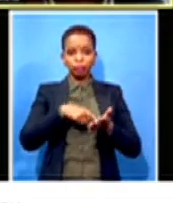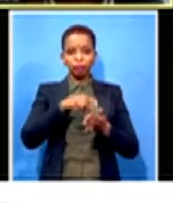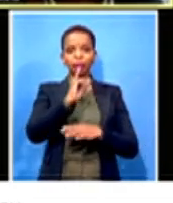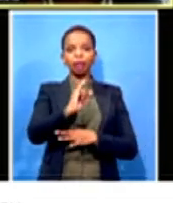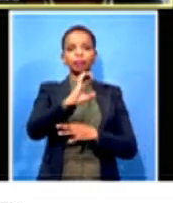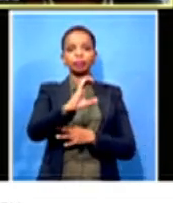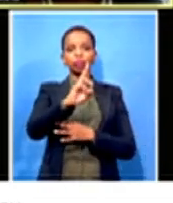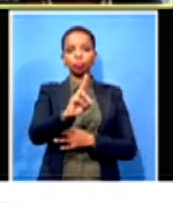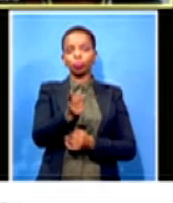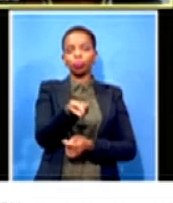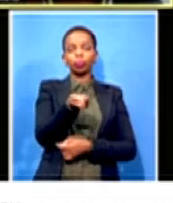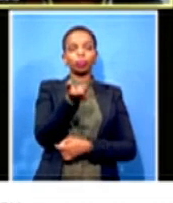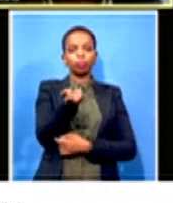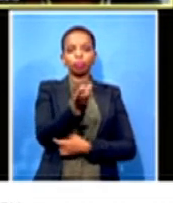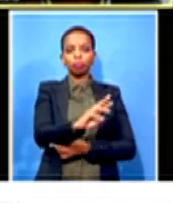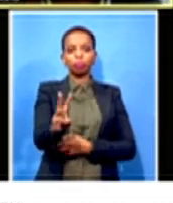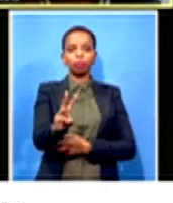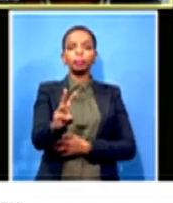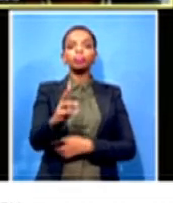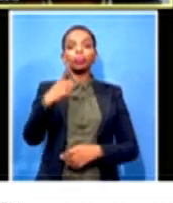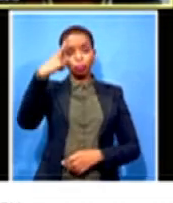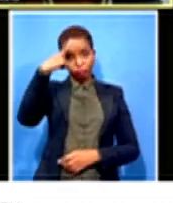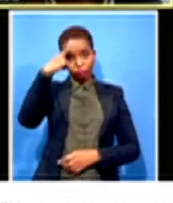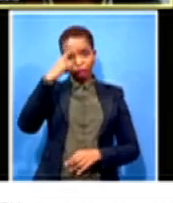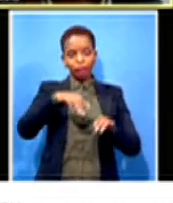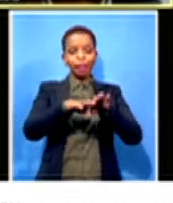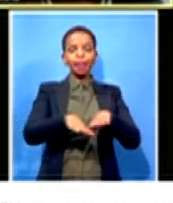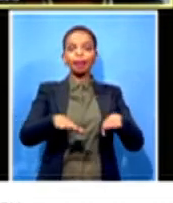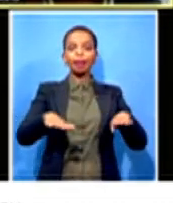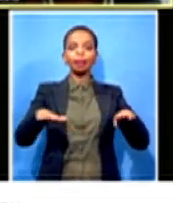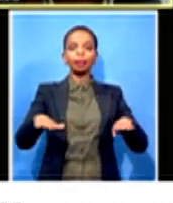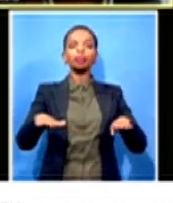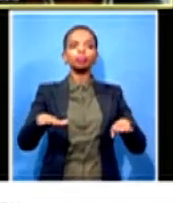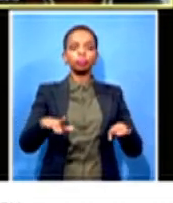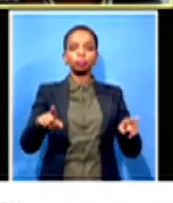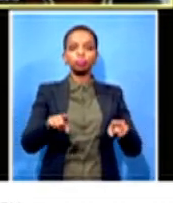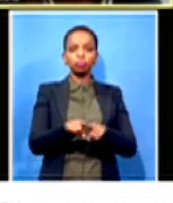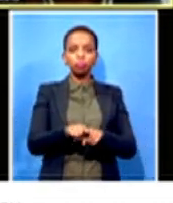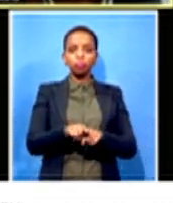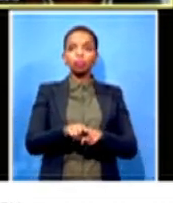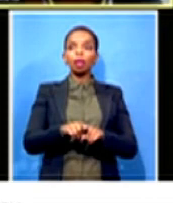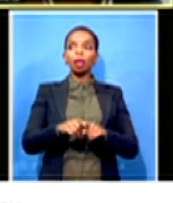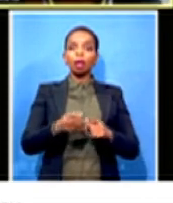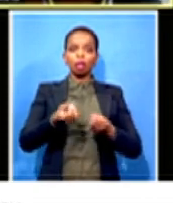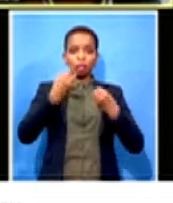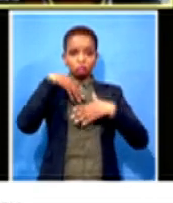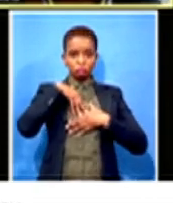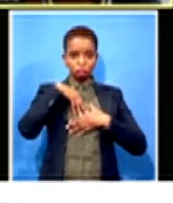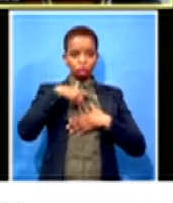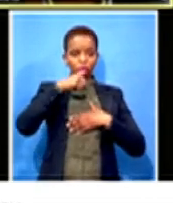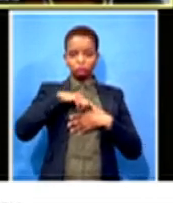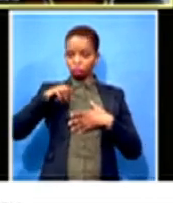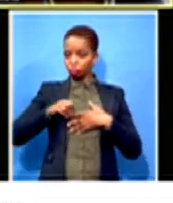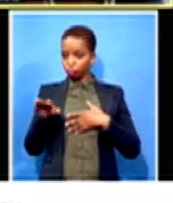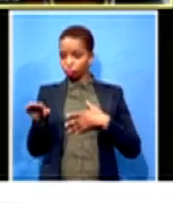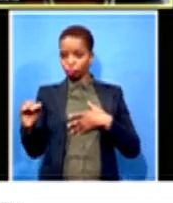that children are also not quite as efficient as adults in terms of spreading the disease, but we should also, again, be careful